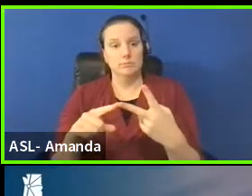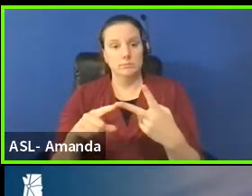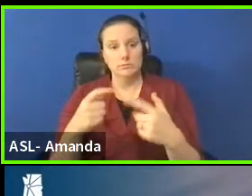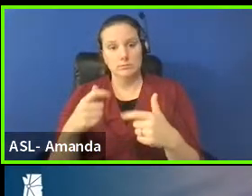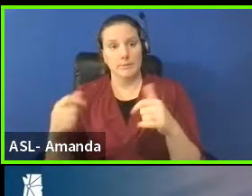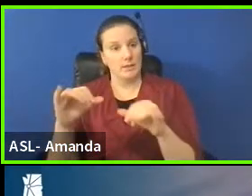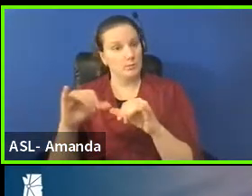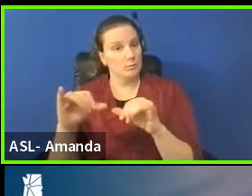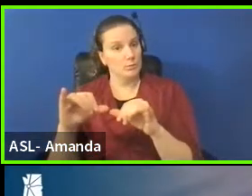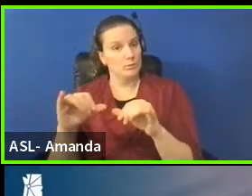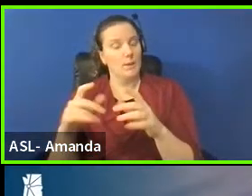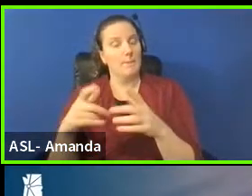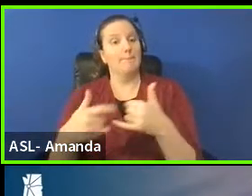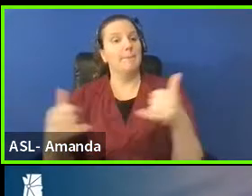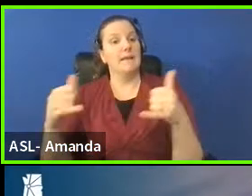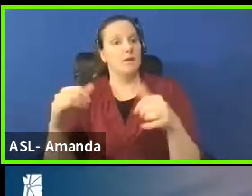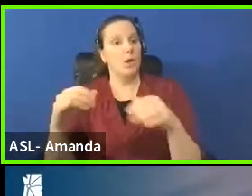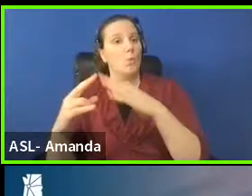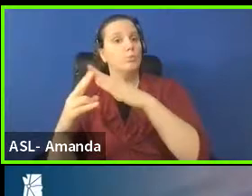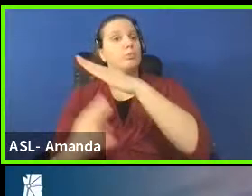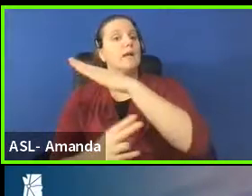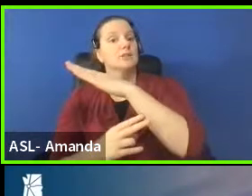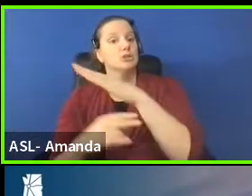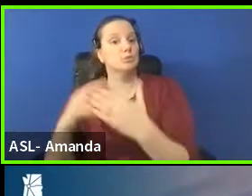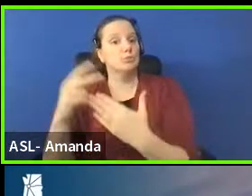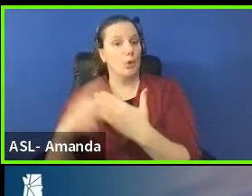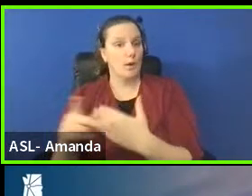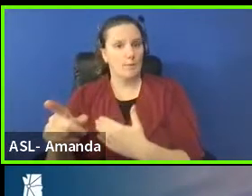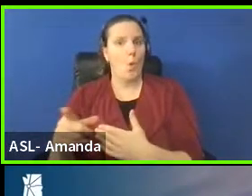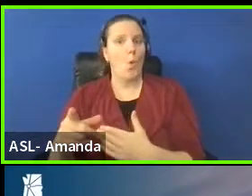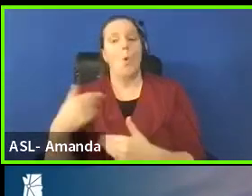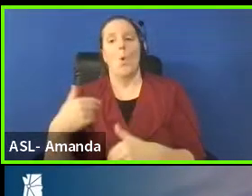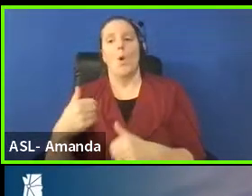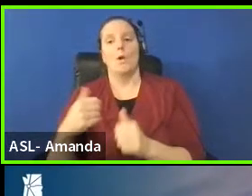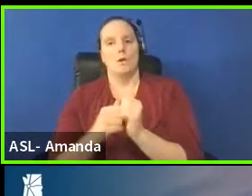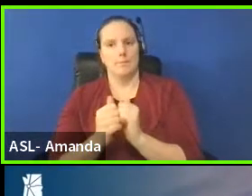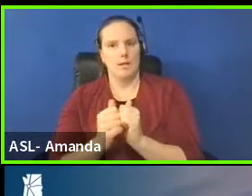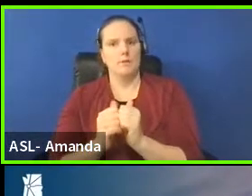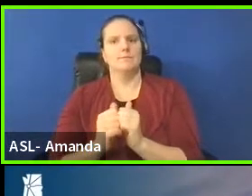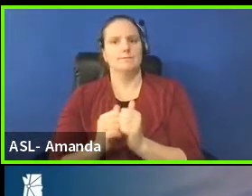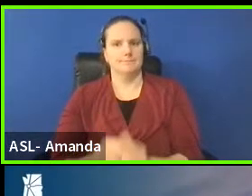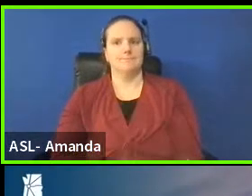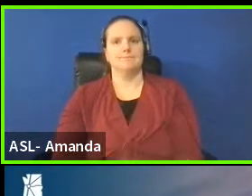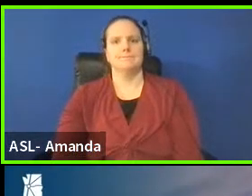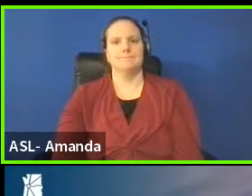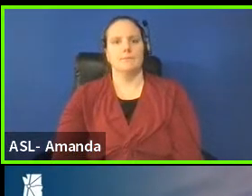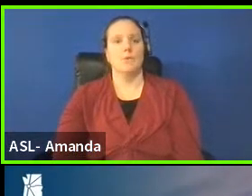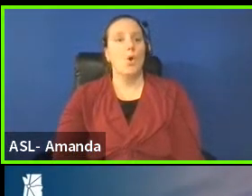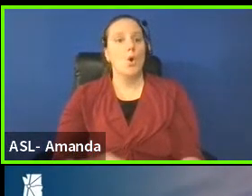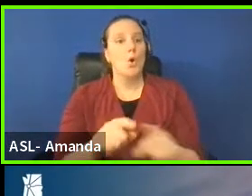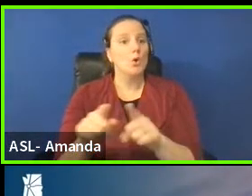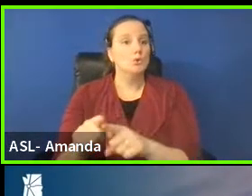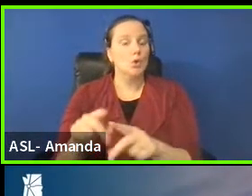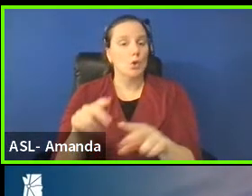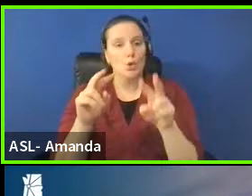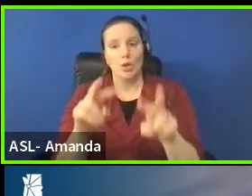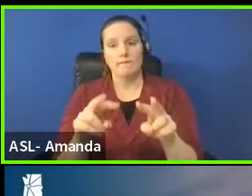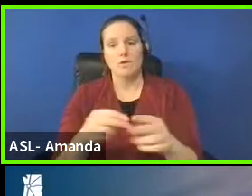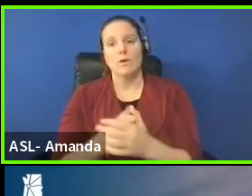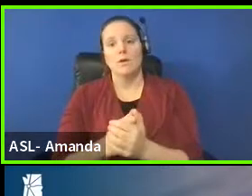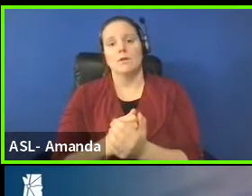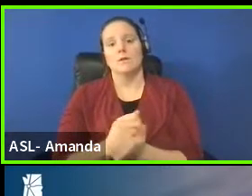big bridge program. So we think we're going to be very competitive. We're also looking for a